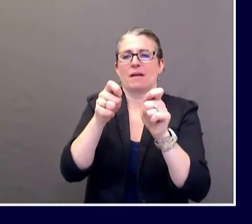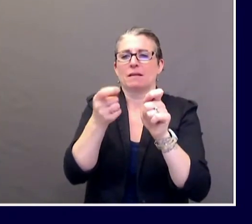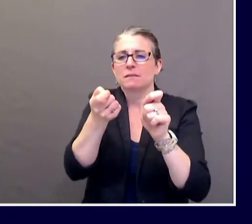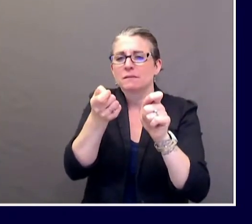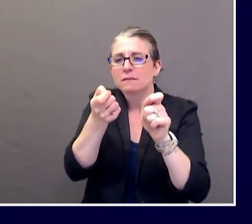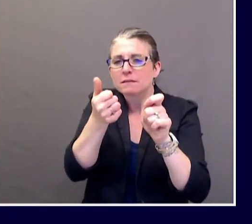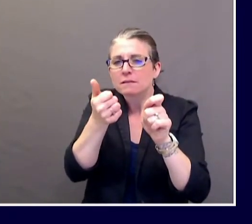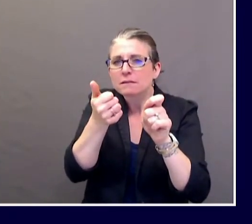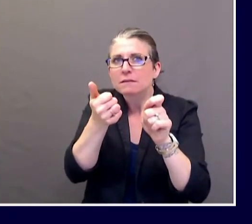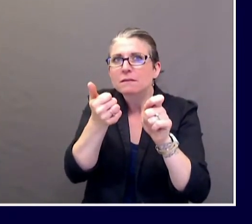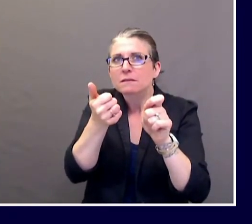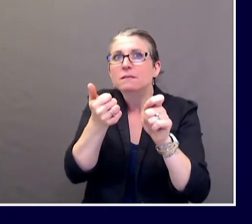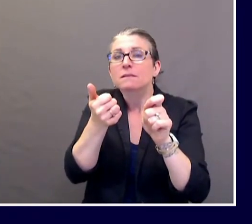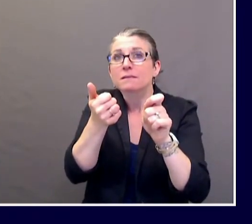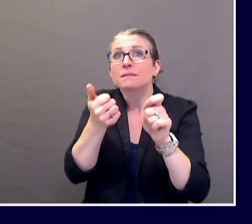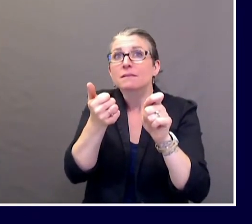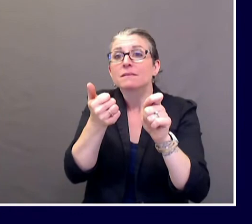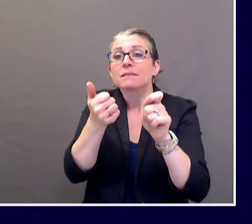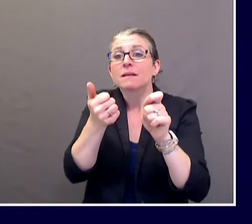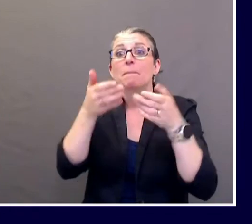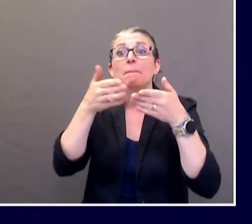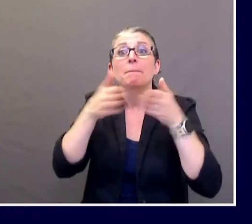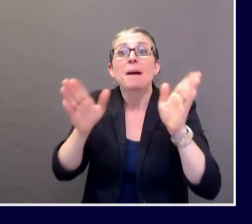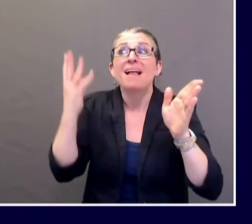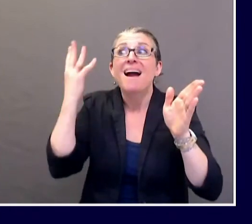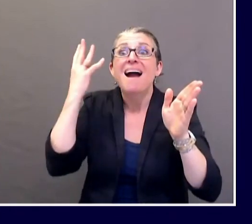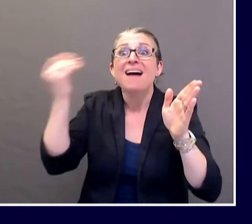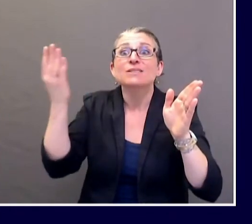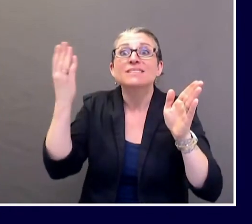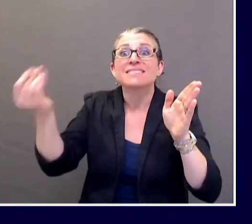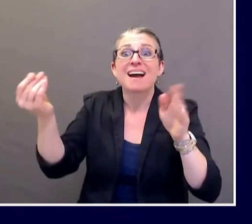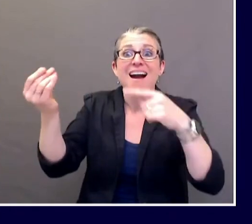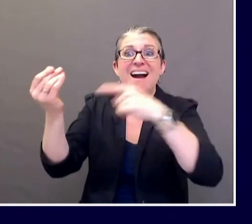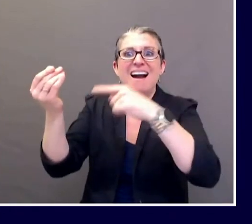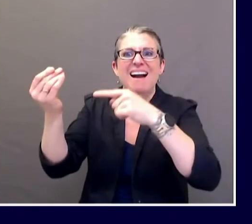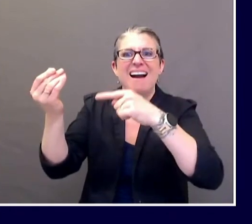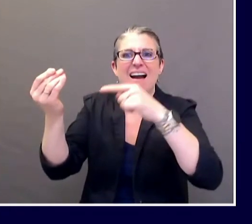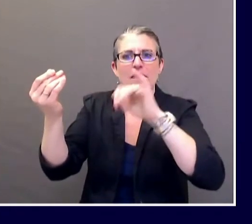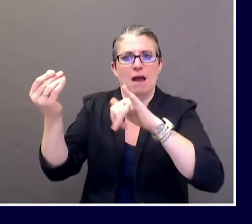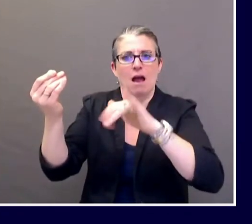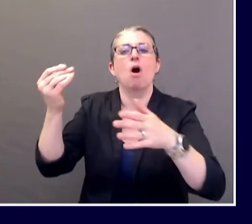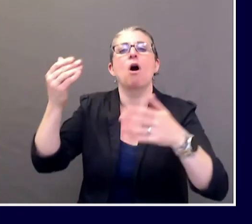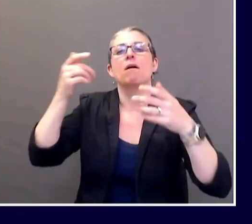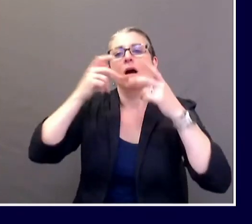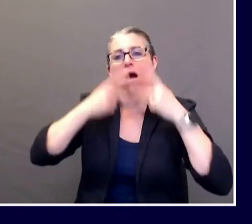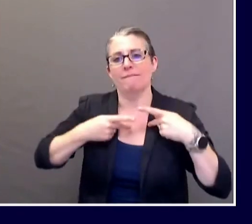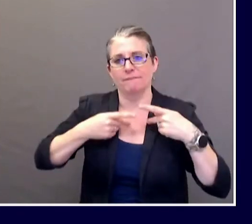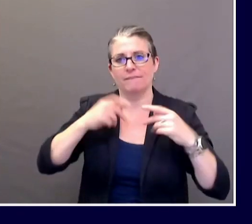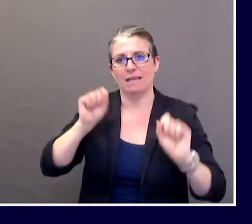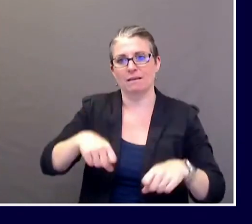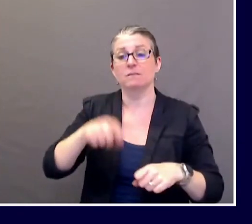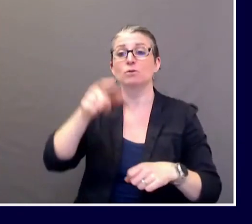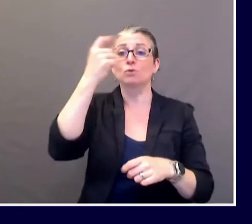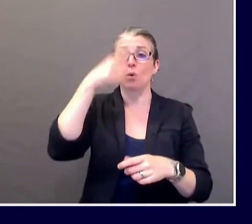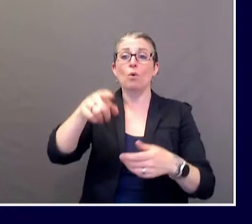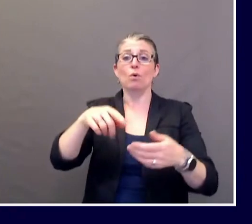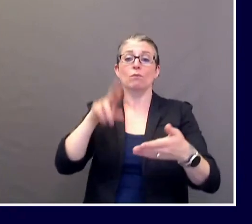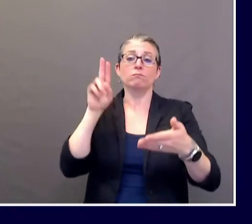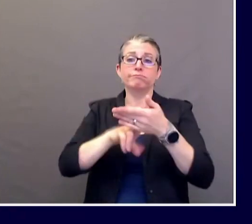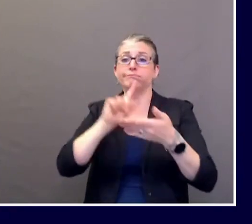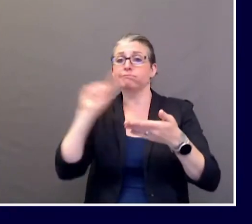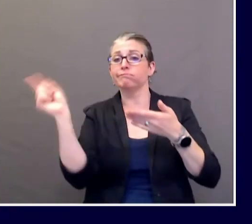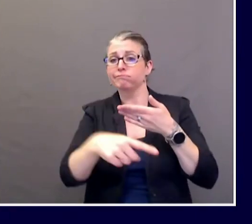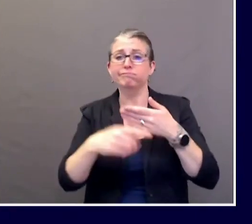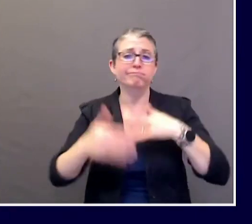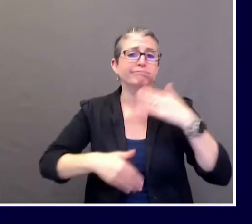up of our gathering limits. We'll still go to 100% of the outdoor gathering limit on May 24th, 75% of the